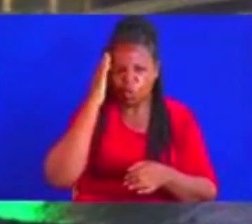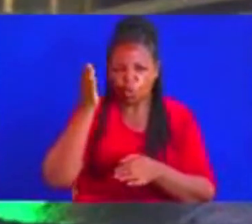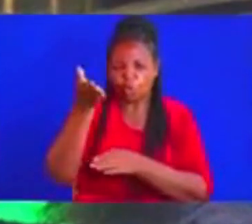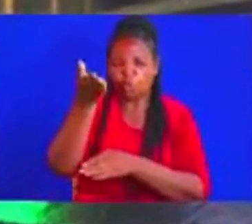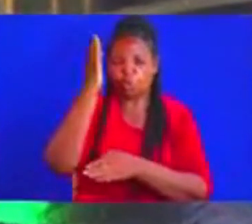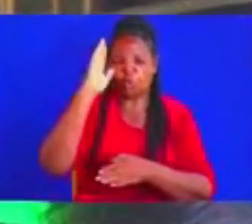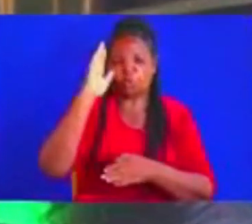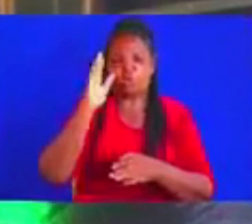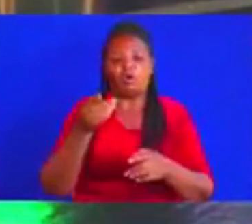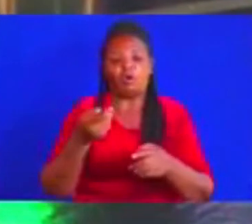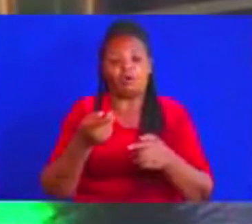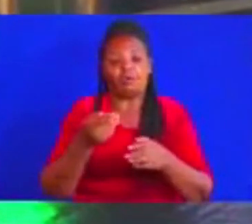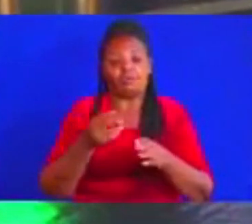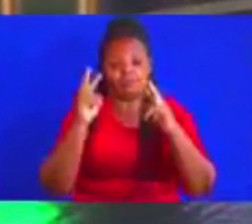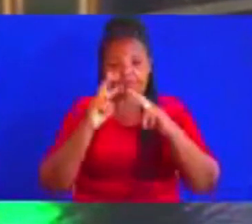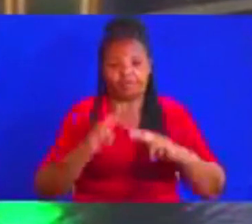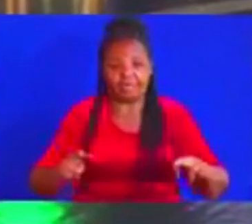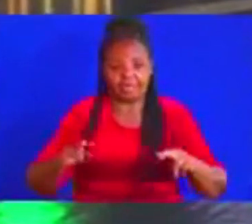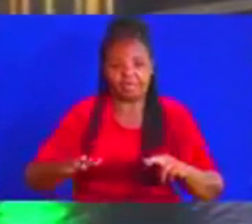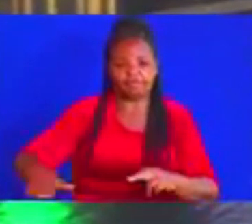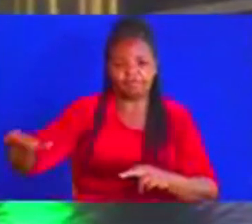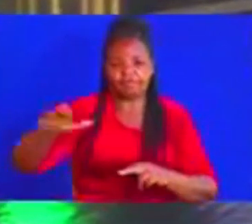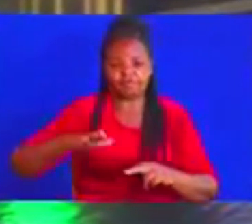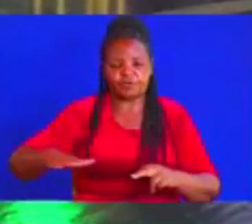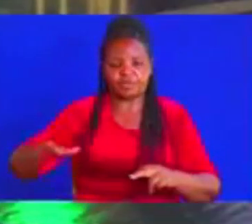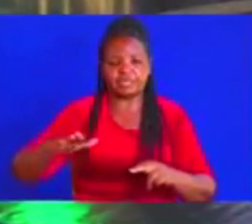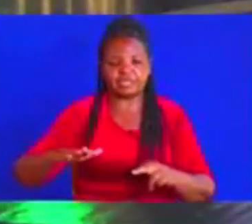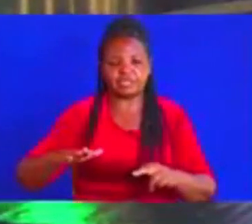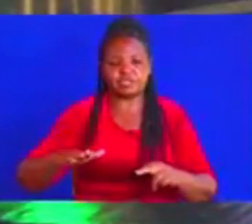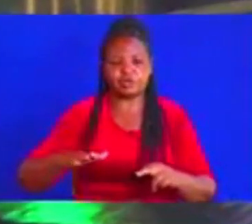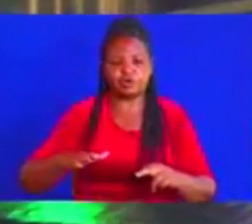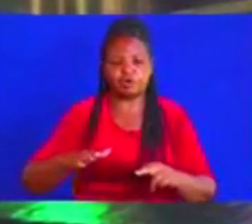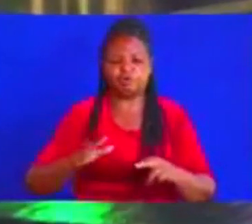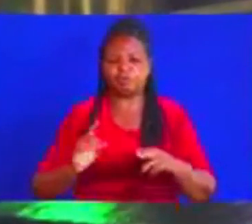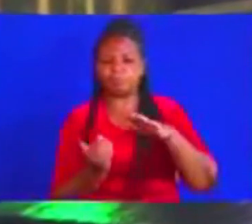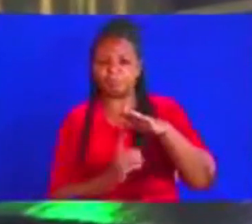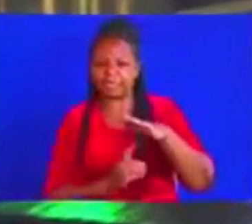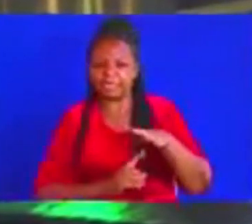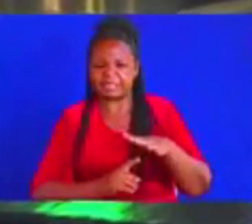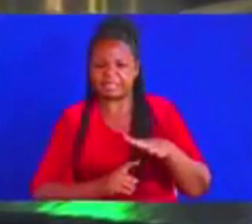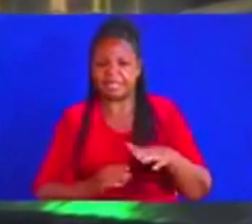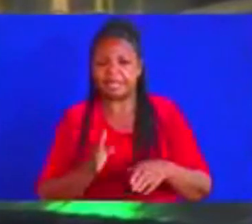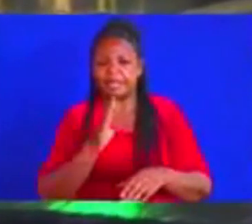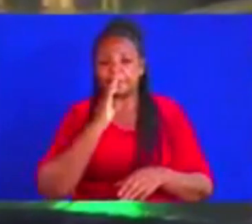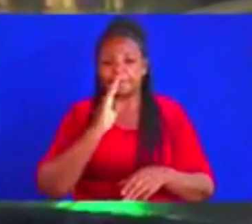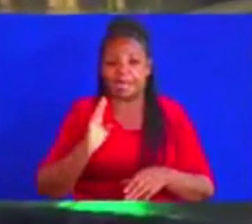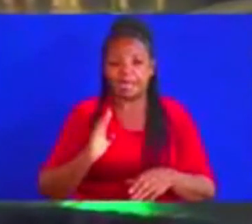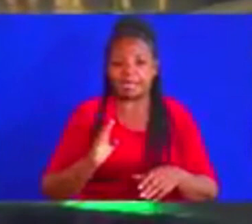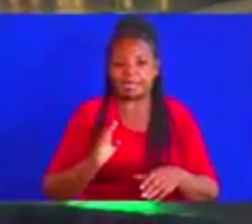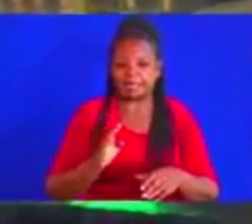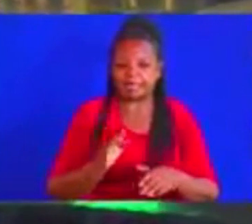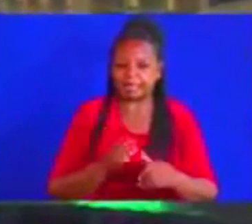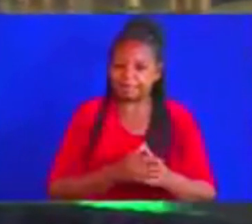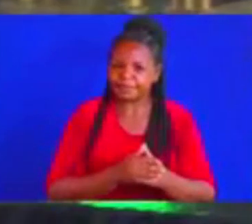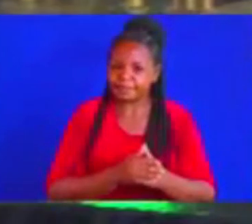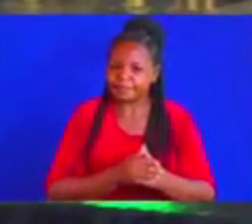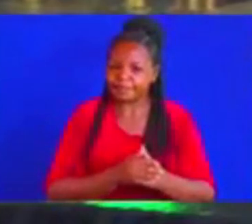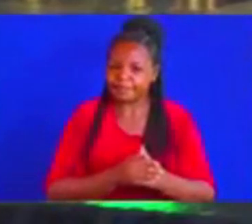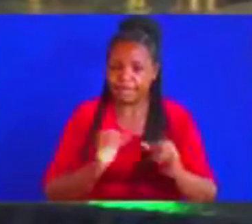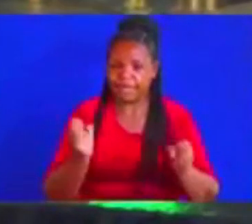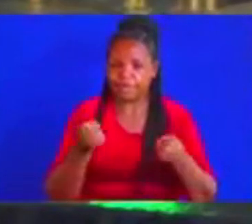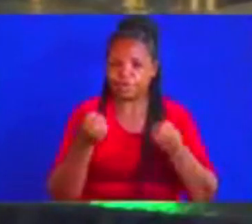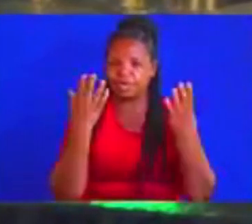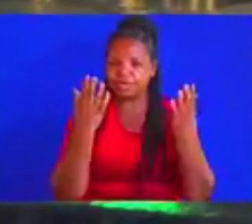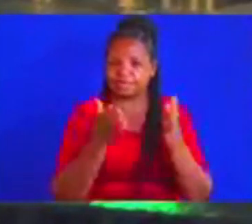very foundation of his pursuit started by and with and through an encounter.